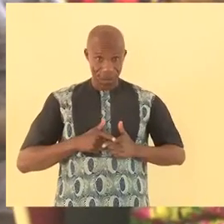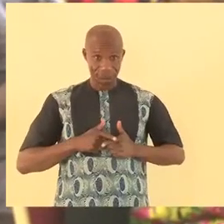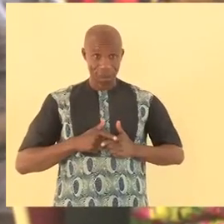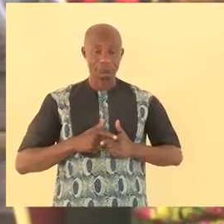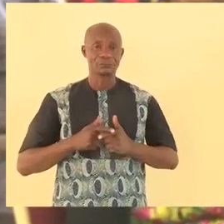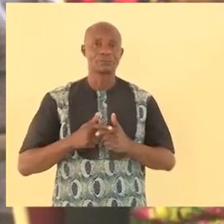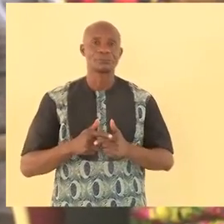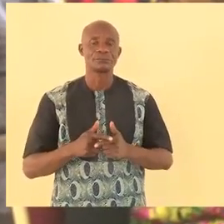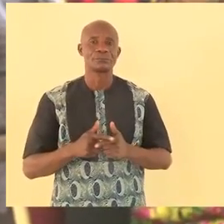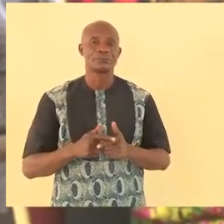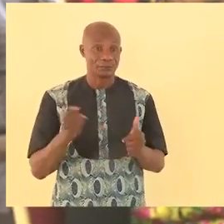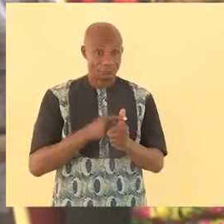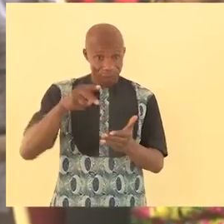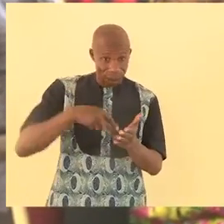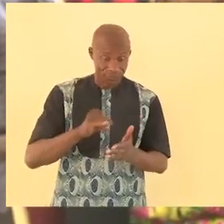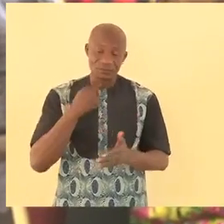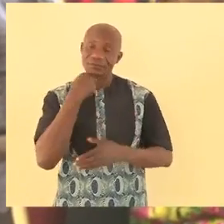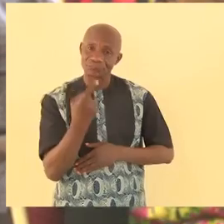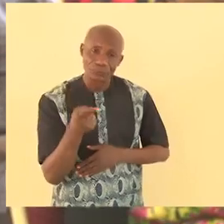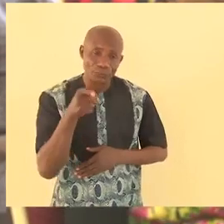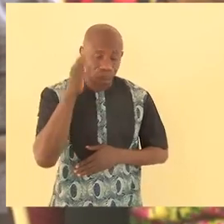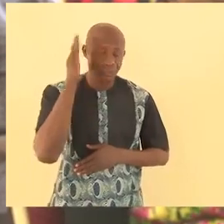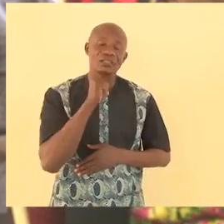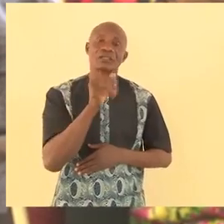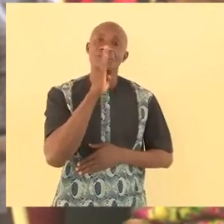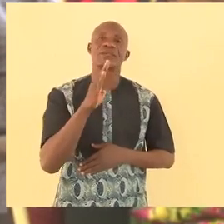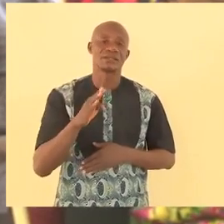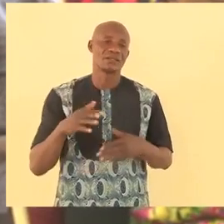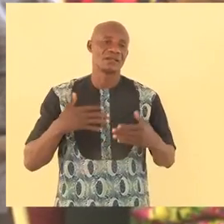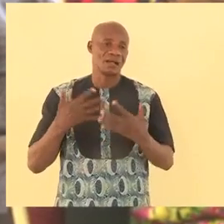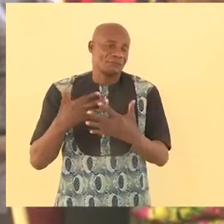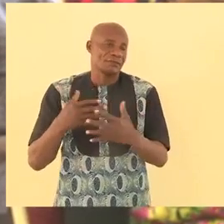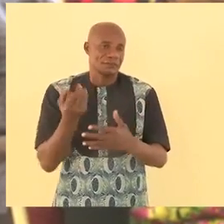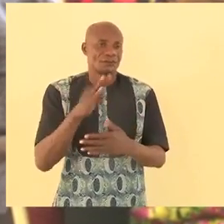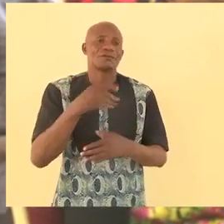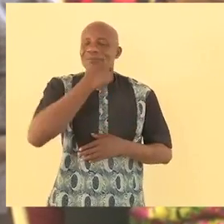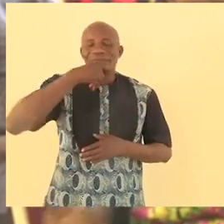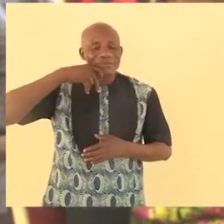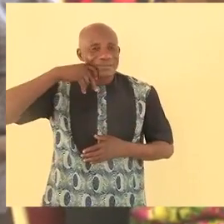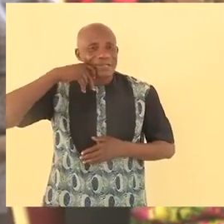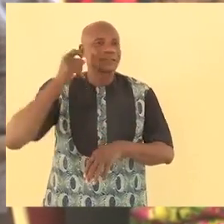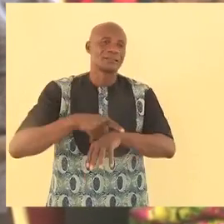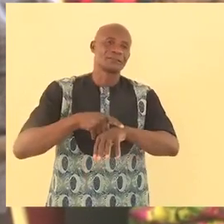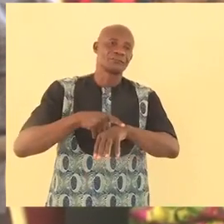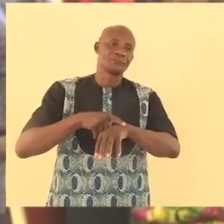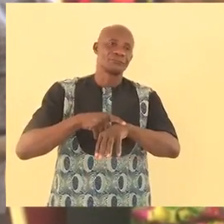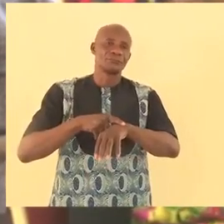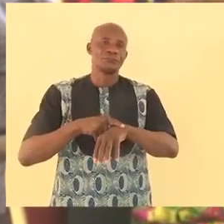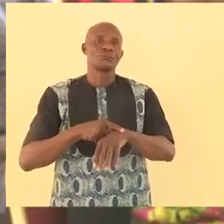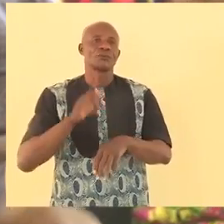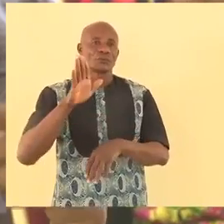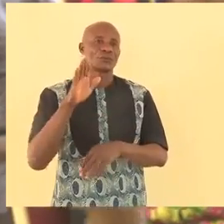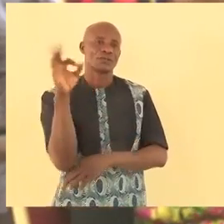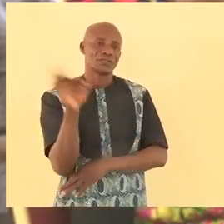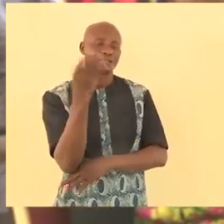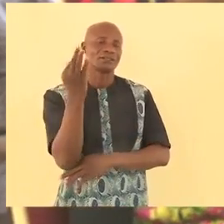life that, you know, the first reason says that even you will not be afraid of drought, you will not be afraid of dry season, that your